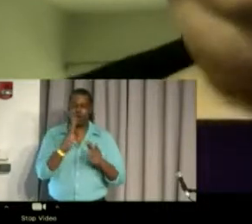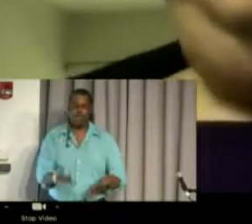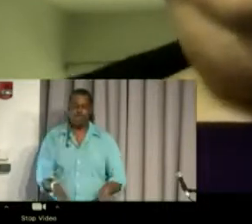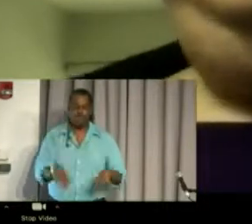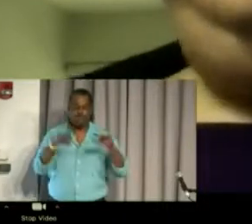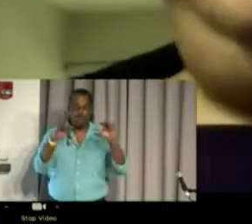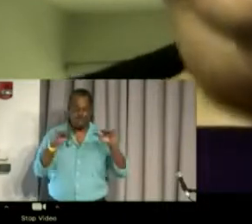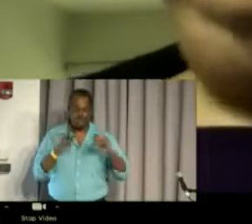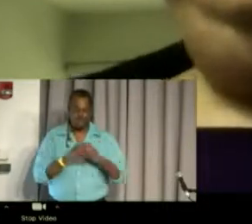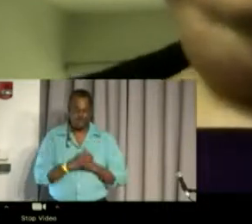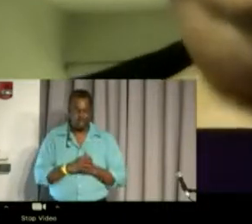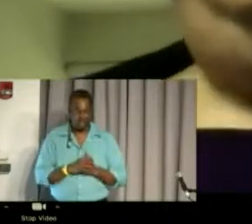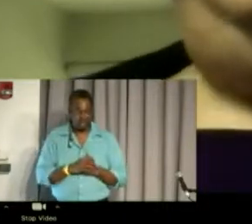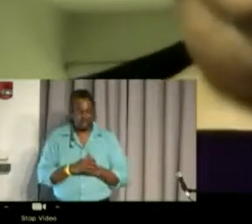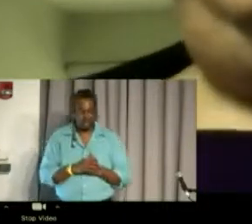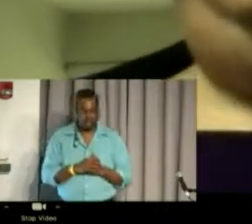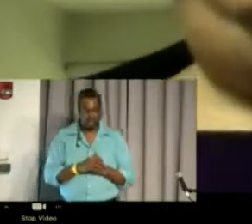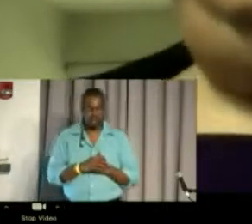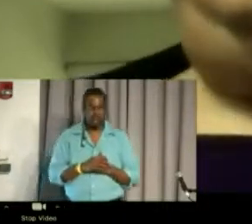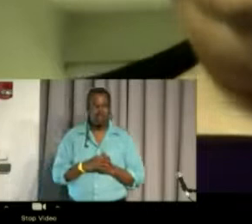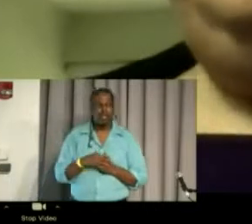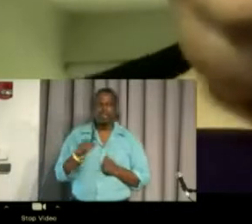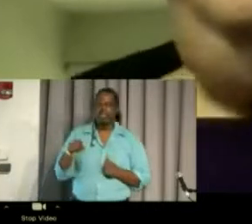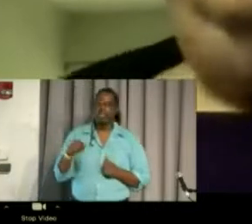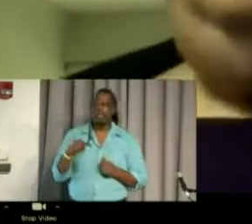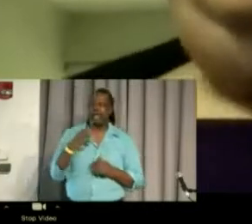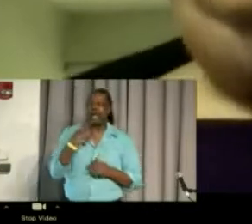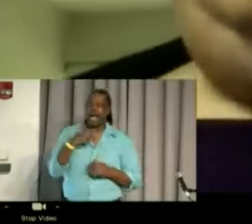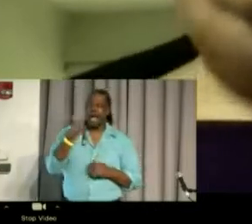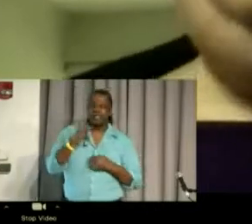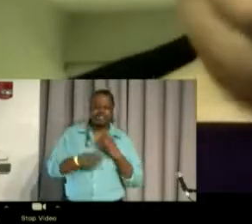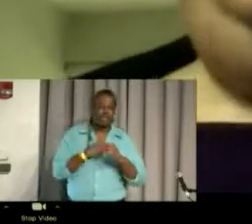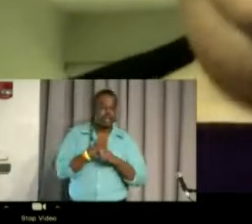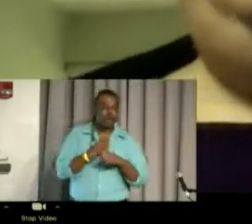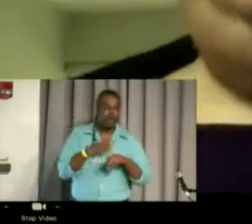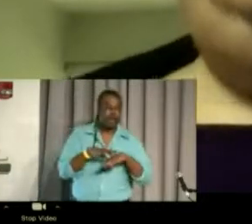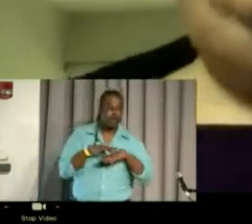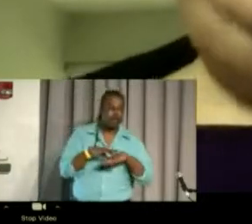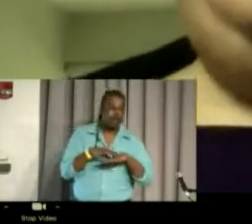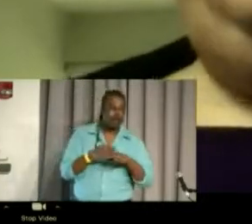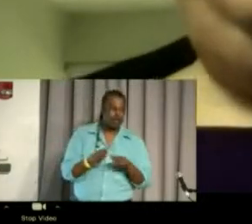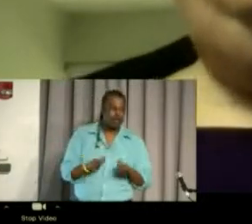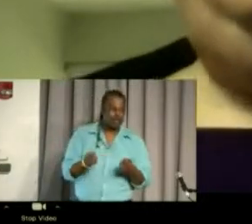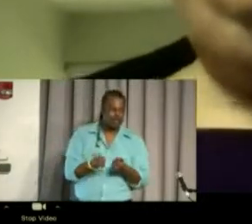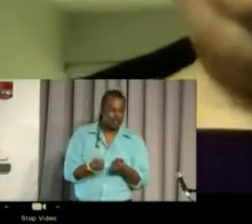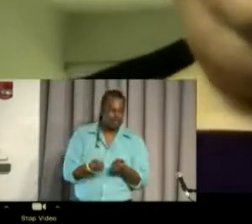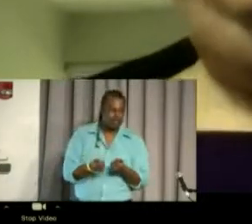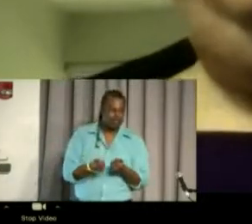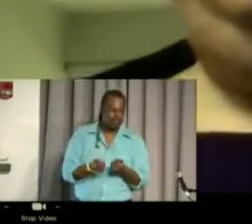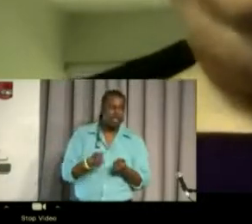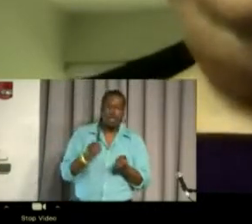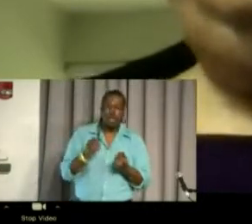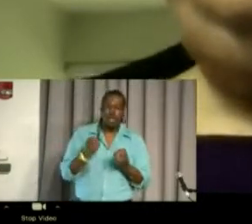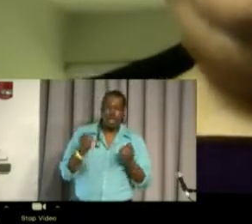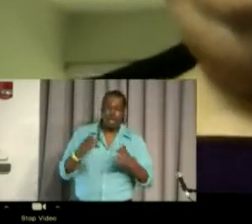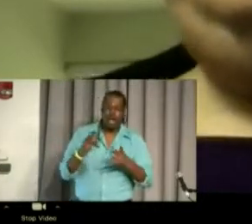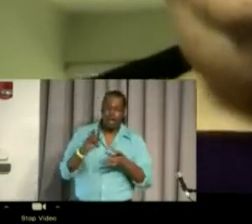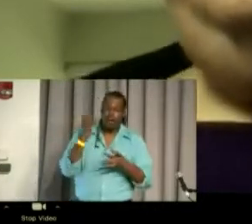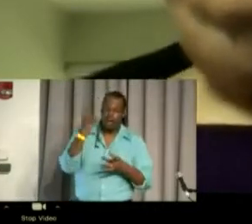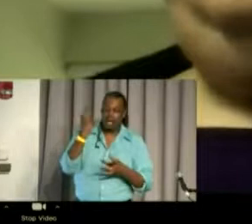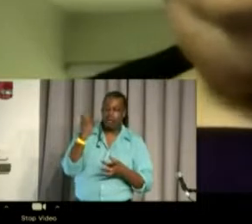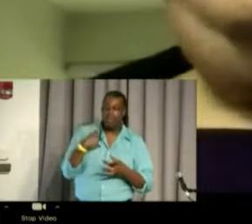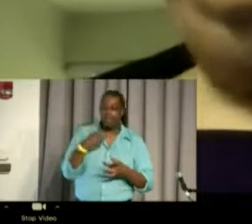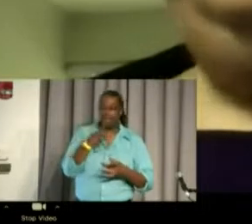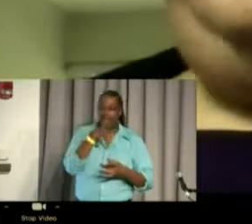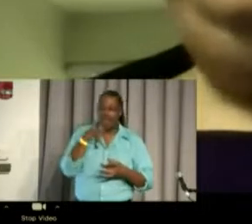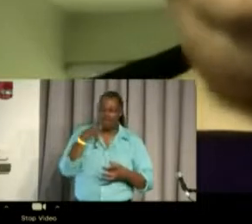year 2020 was the hottest year for the Earth's surface. Driven in large part by industrial agriculture and fossil fuel